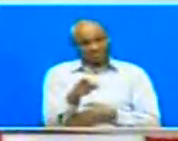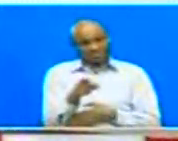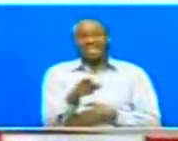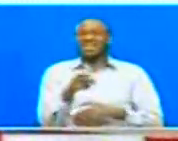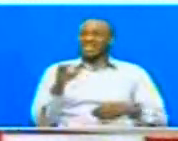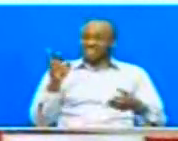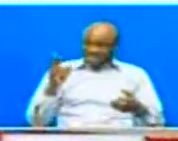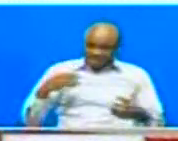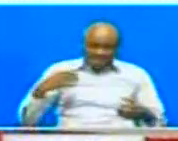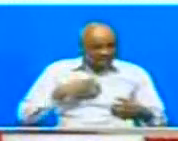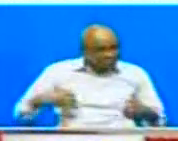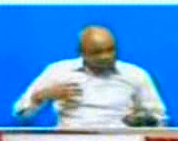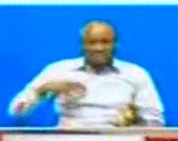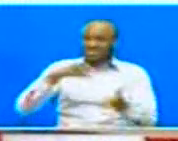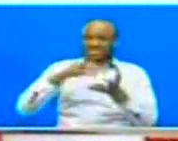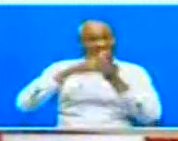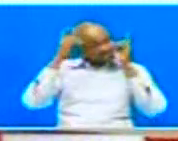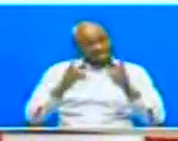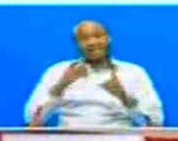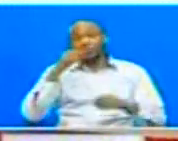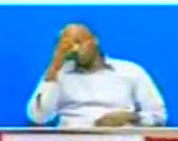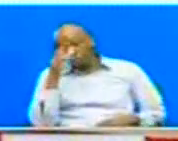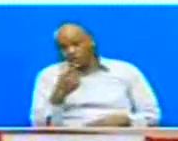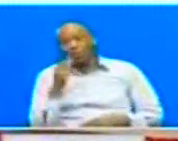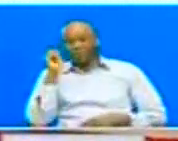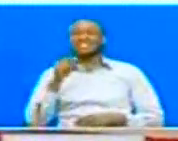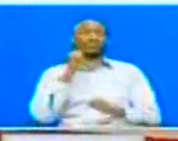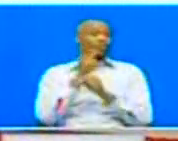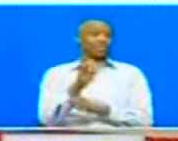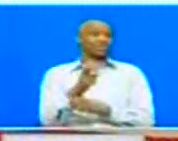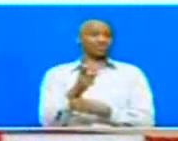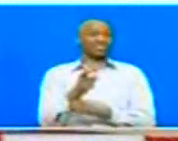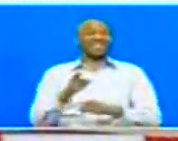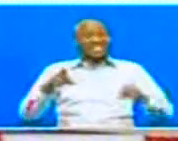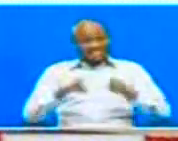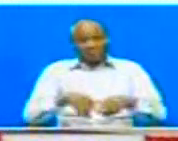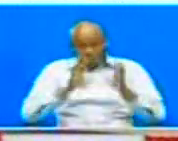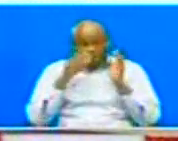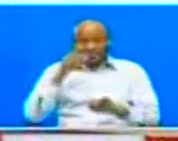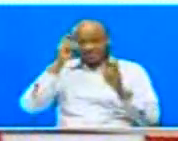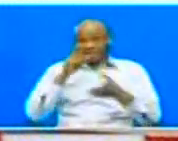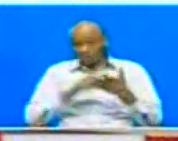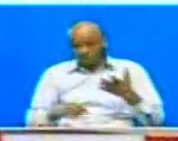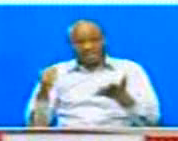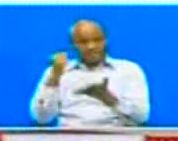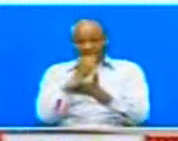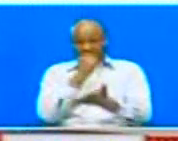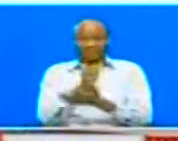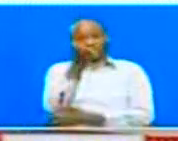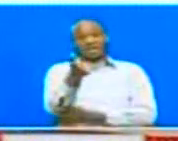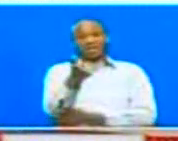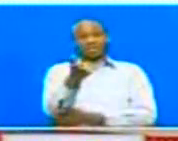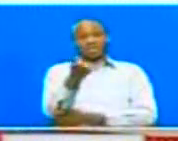status determination. And maybe it's a wake-up call for us that we must just the same way we decide at the immigration entry